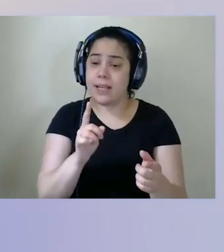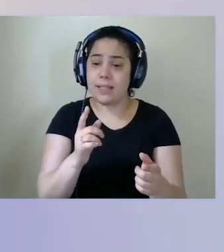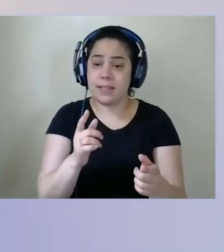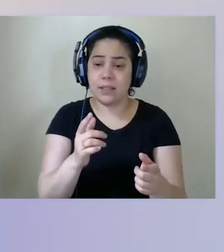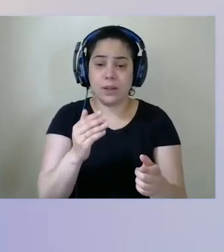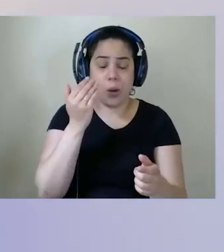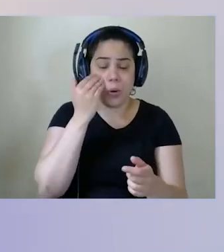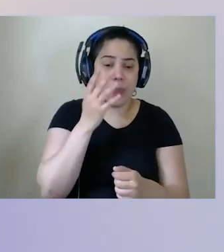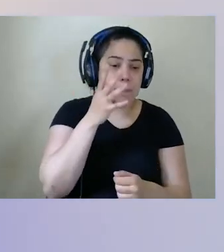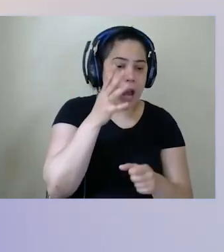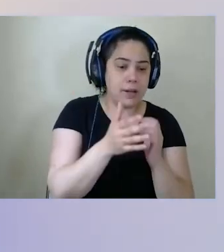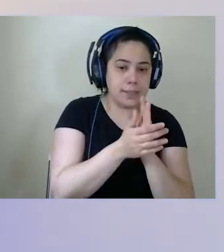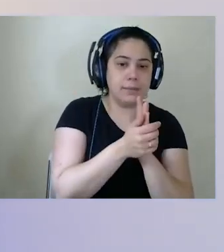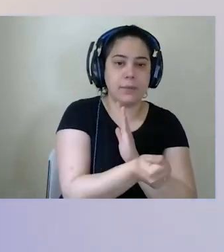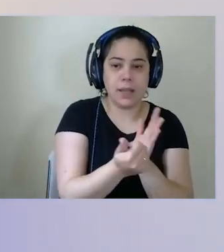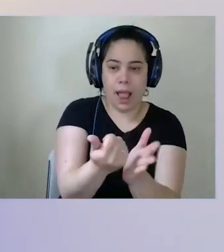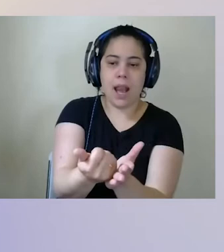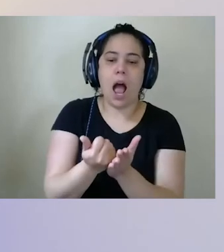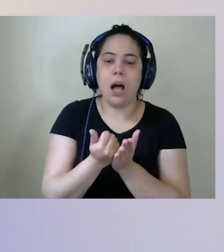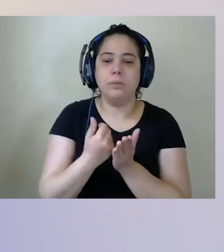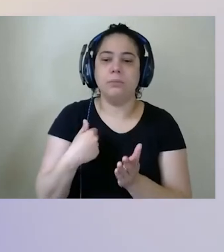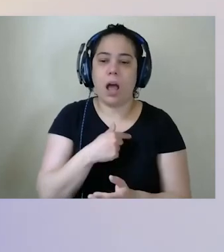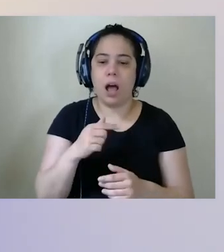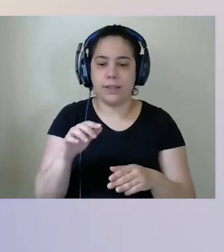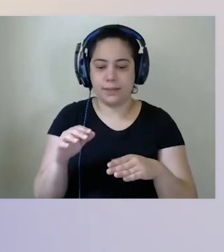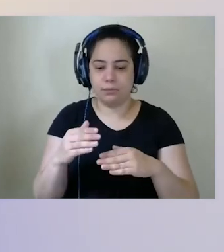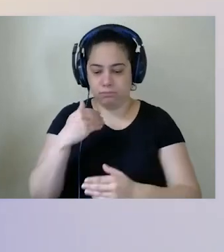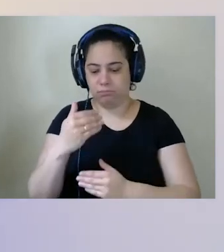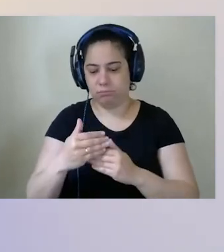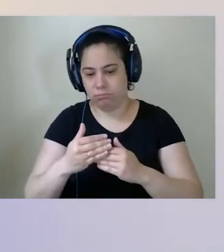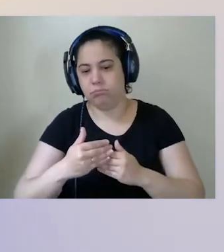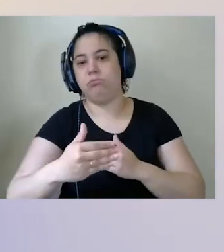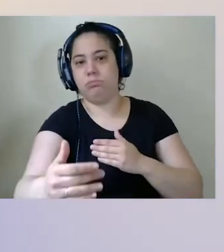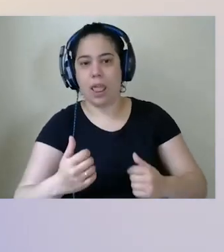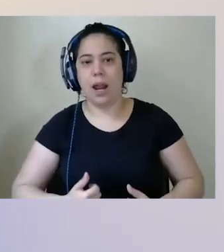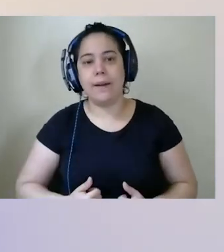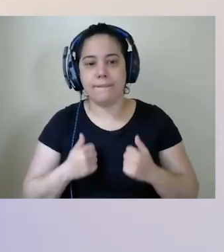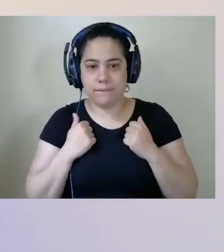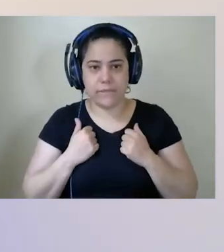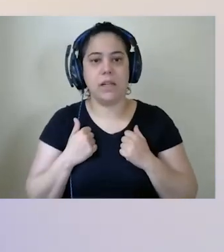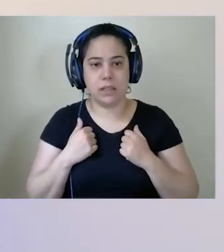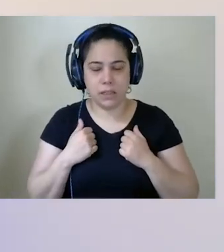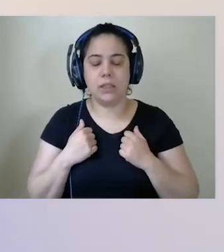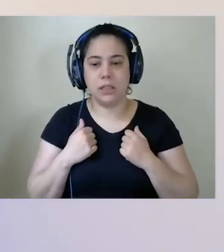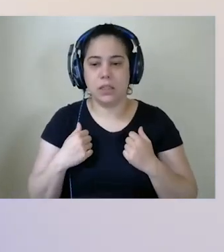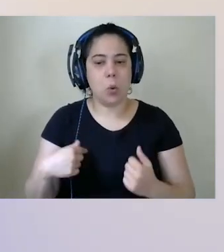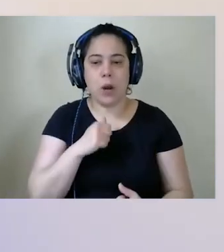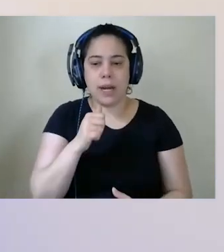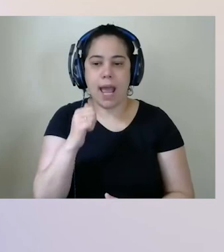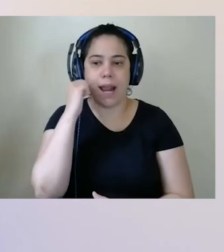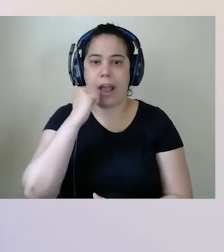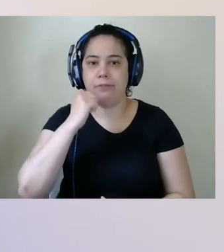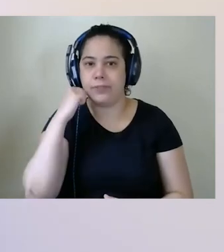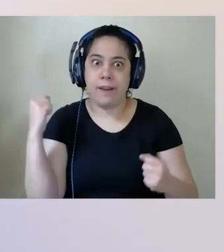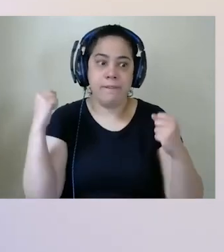what takes us forward in life, that makes life possible, is that we are not living in terror. We are